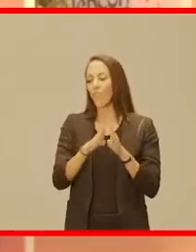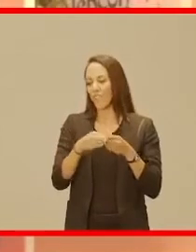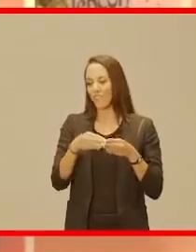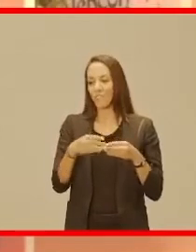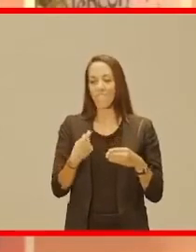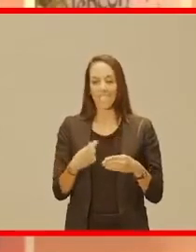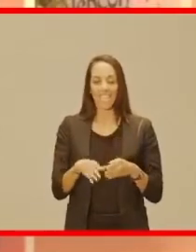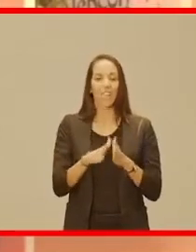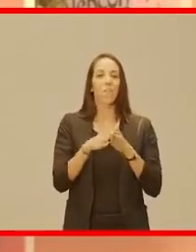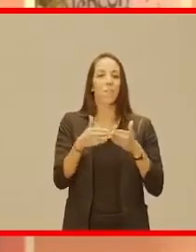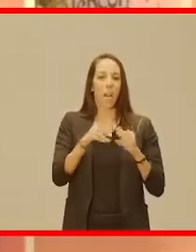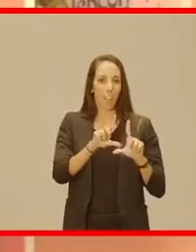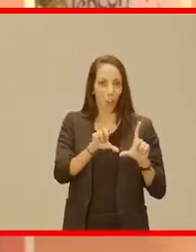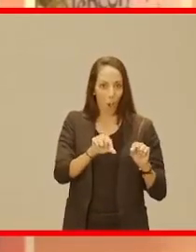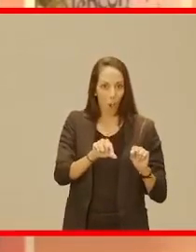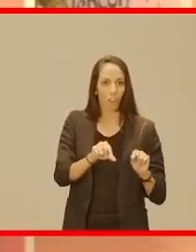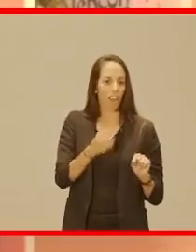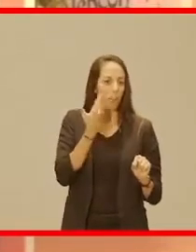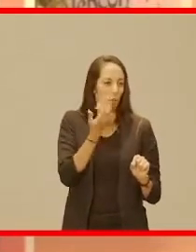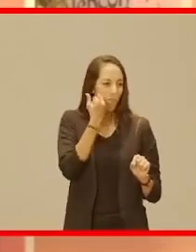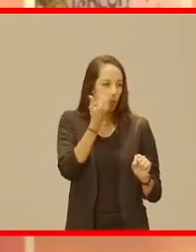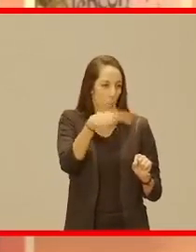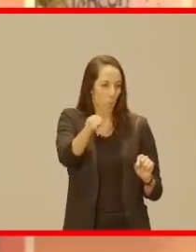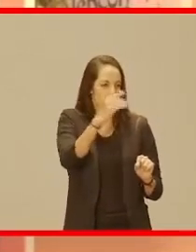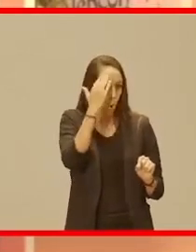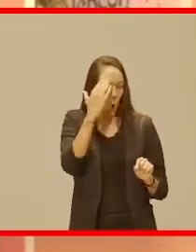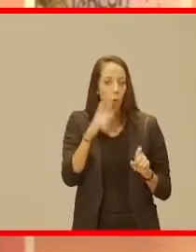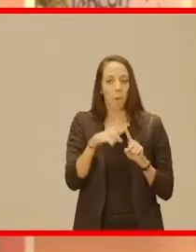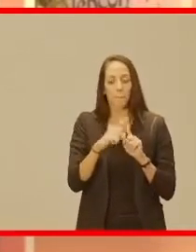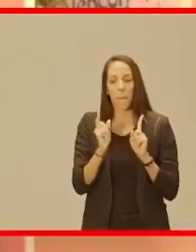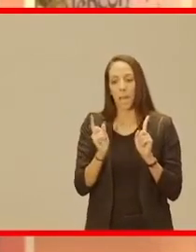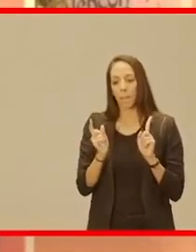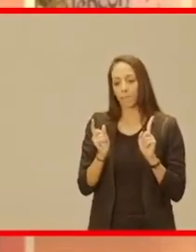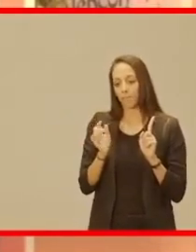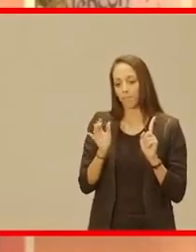of that. What it is that it's a